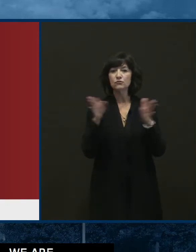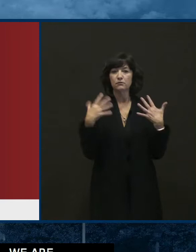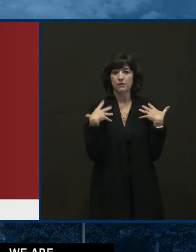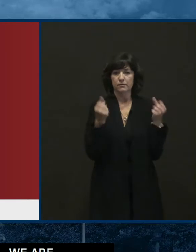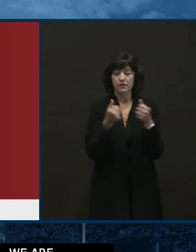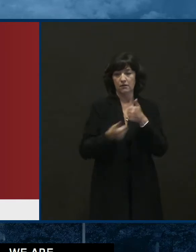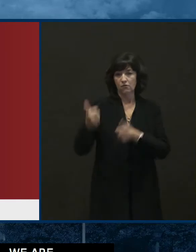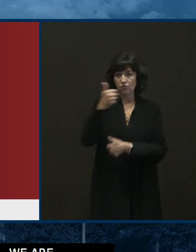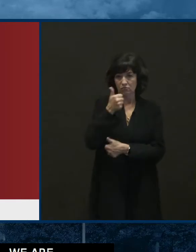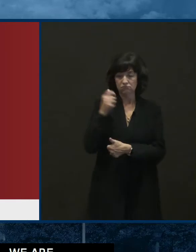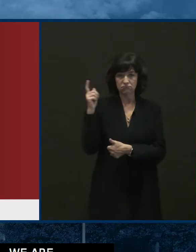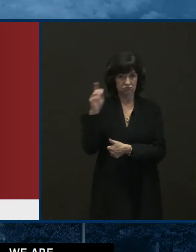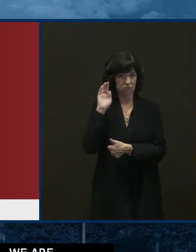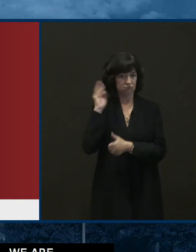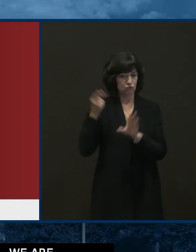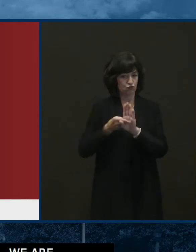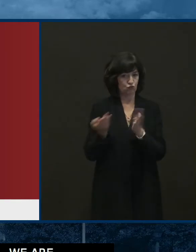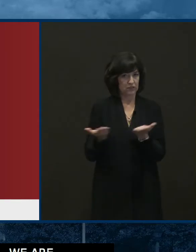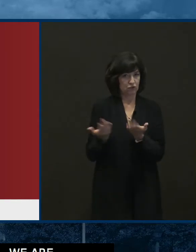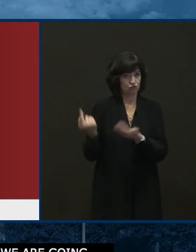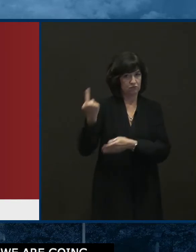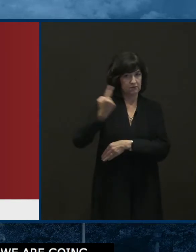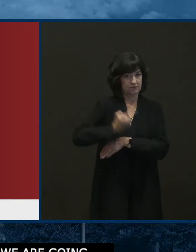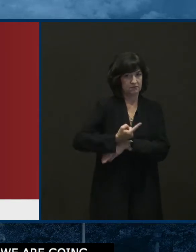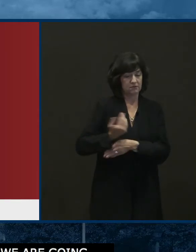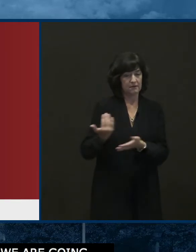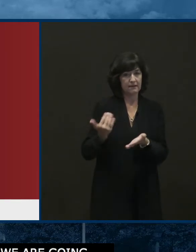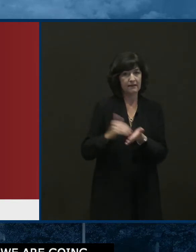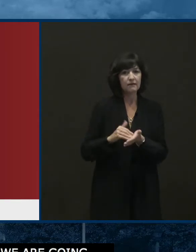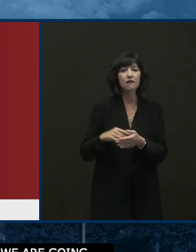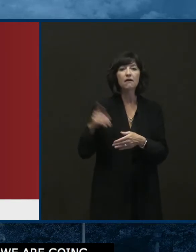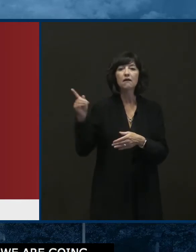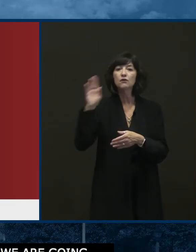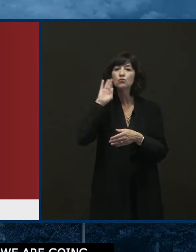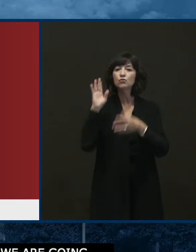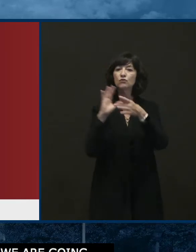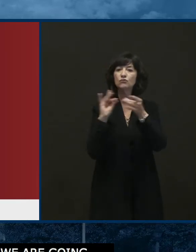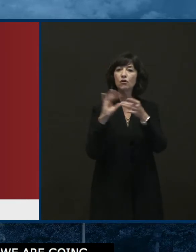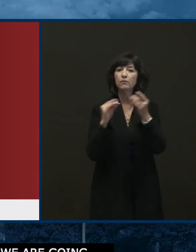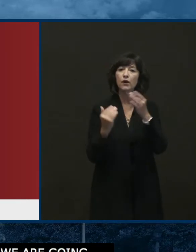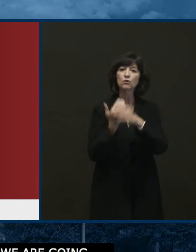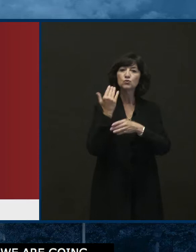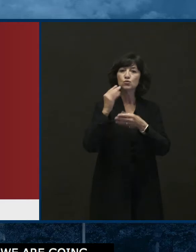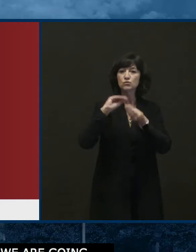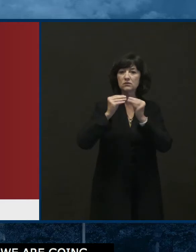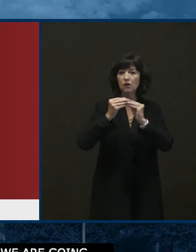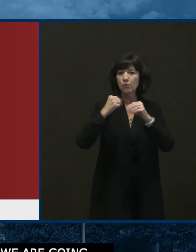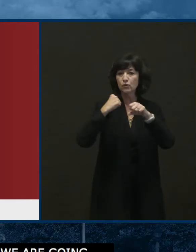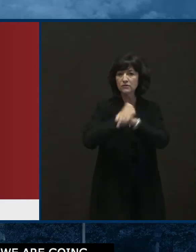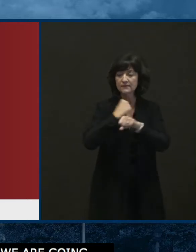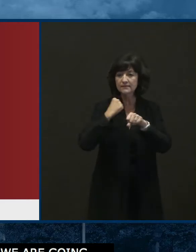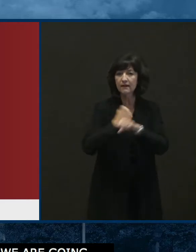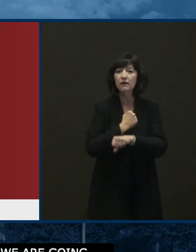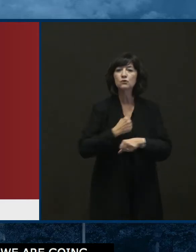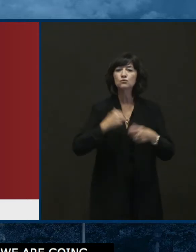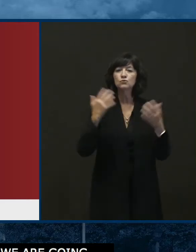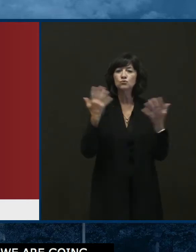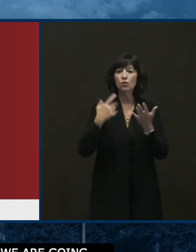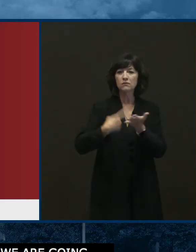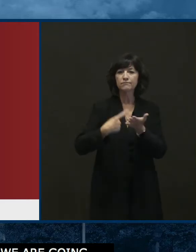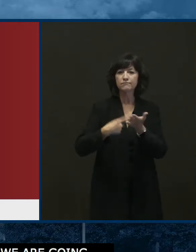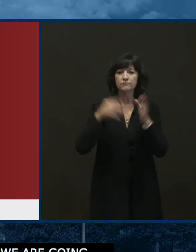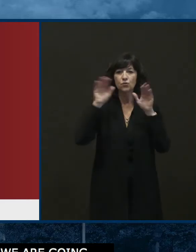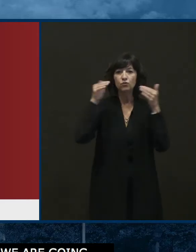data calculations that'll help us as we look to focus on areas across our state where